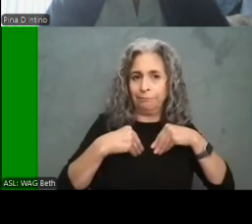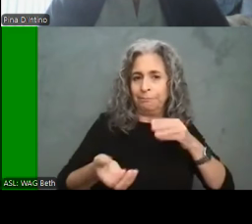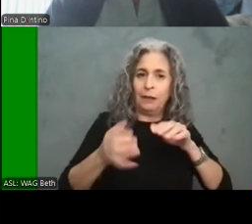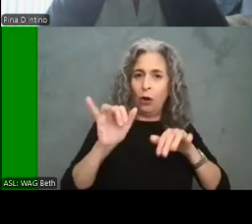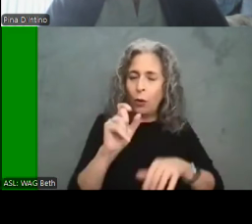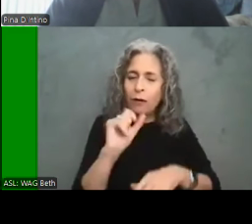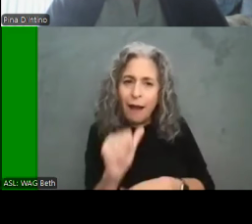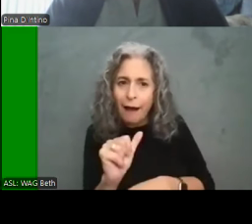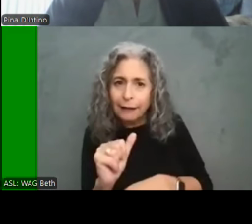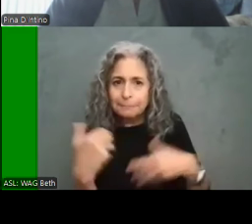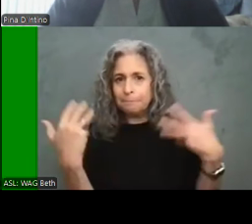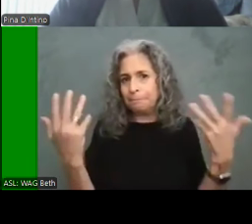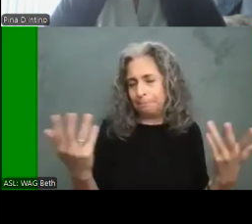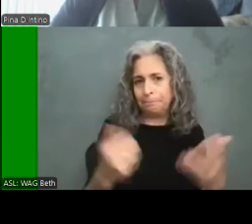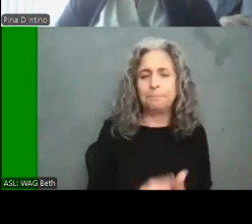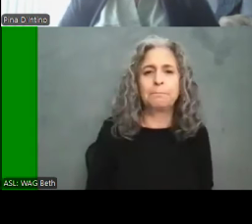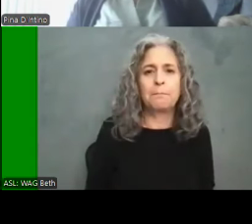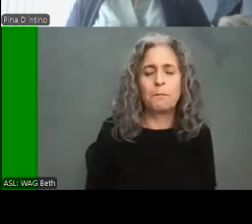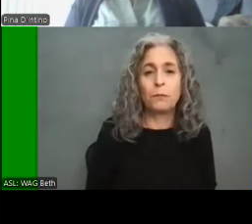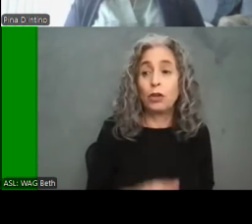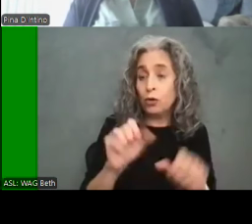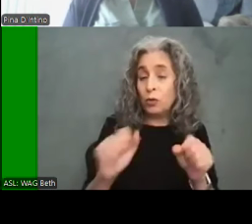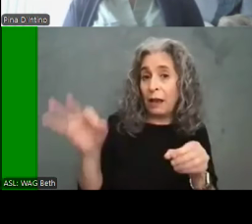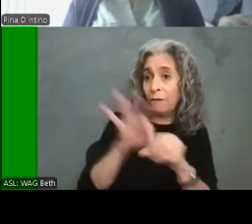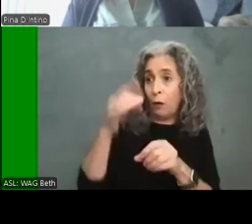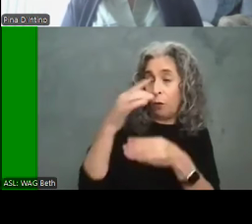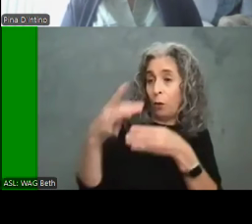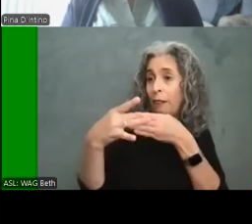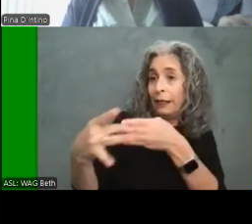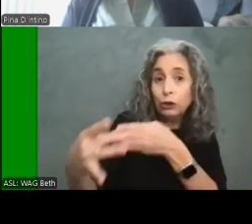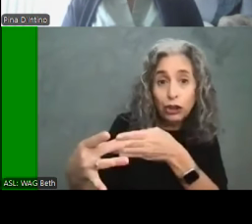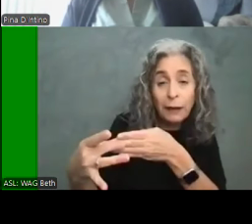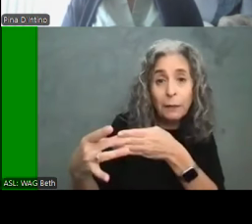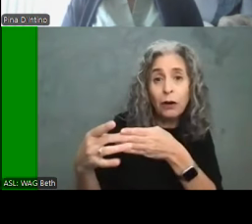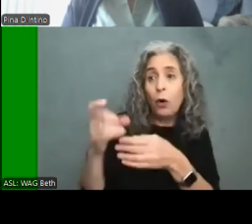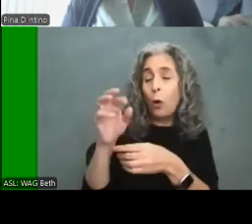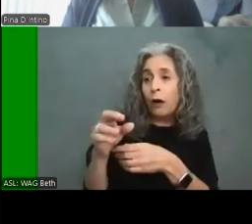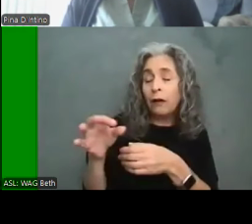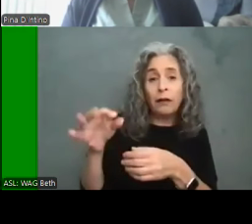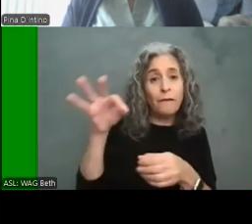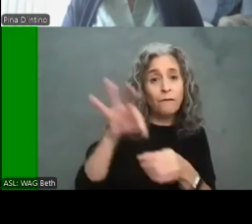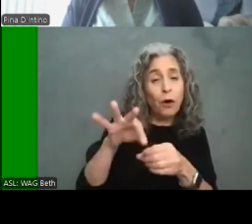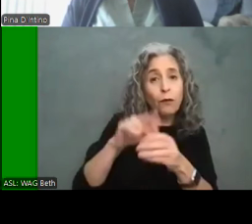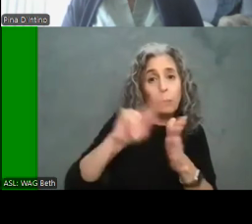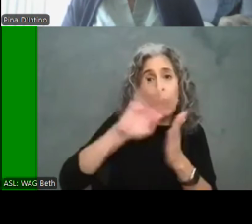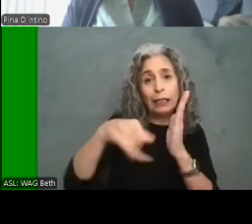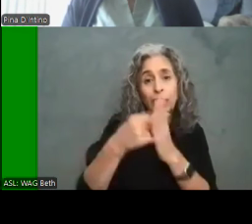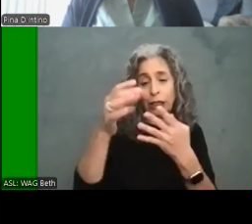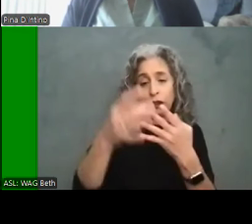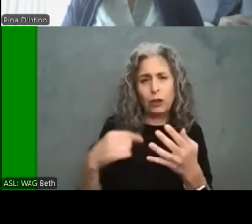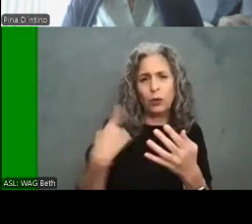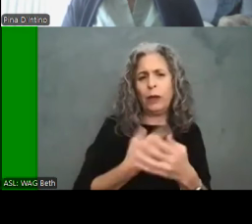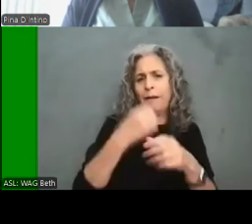do. You can also vote for your leadership. You can also vote for the project choices that we do. We have an annual plan every